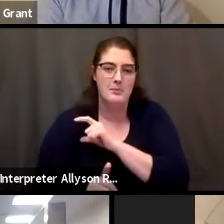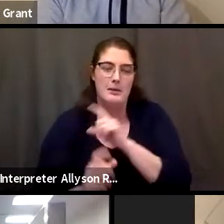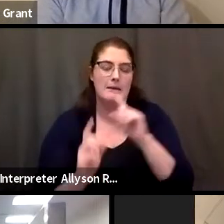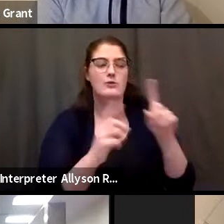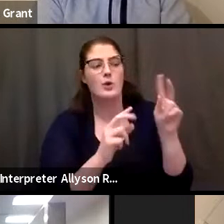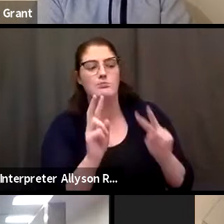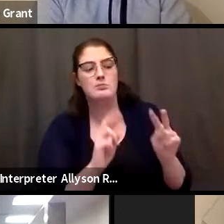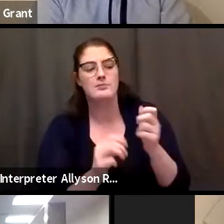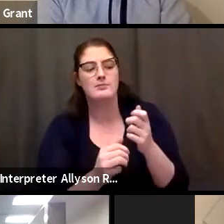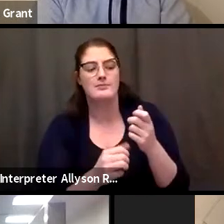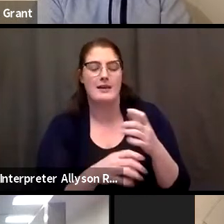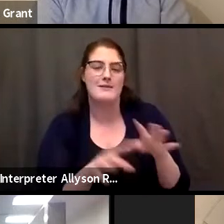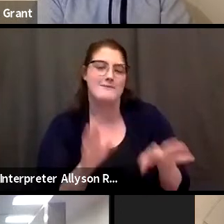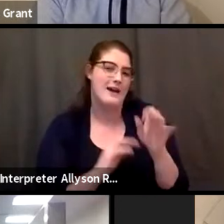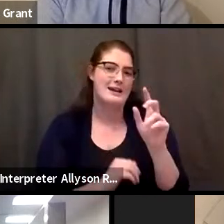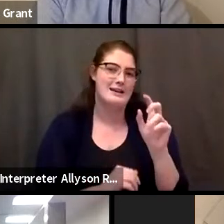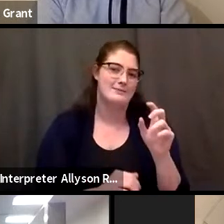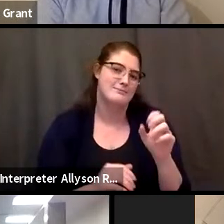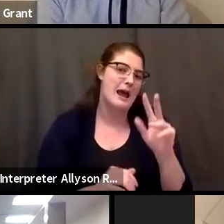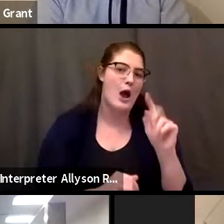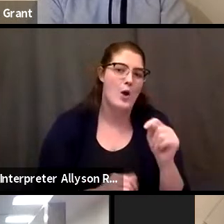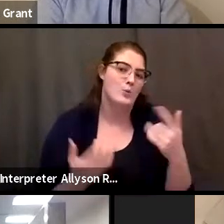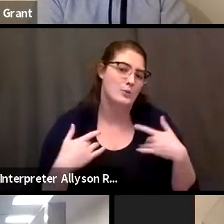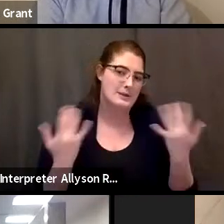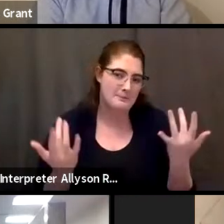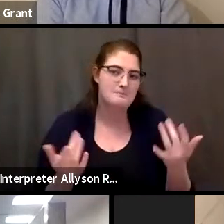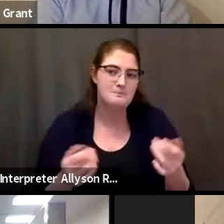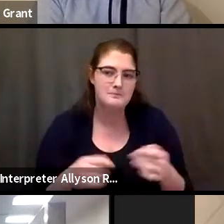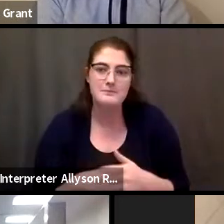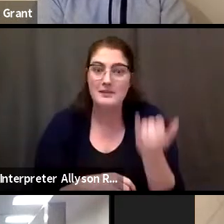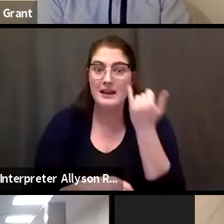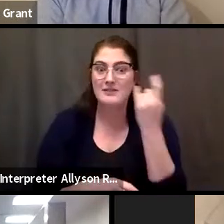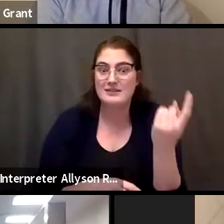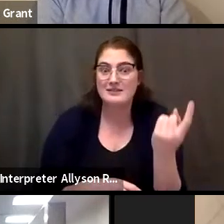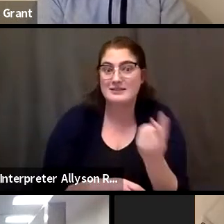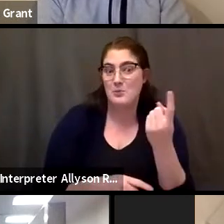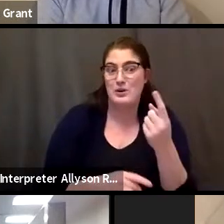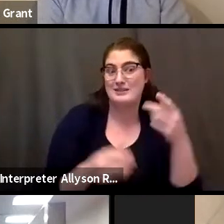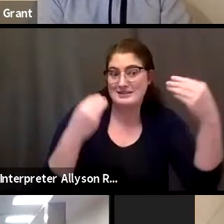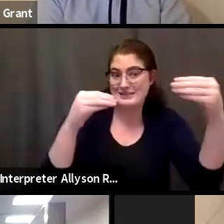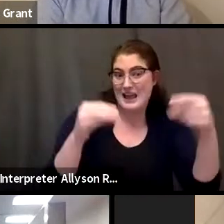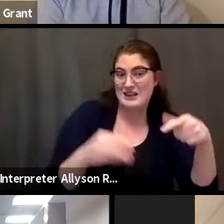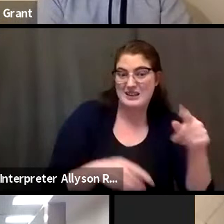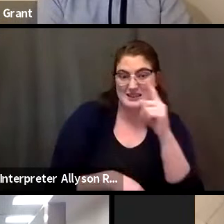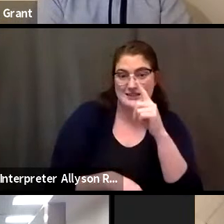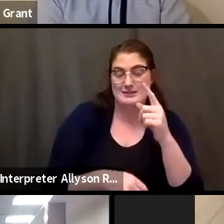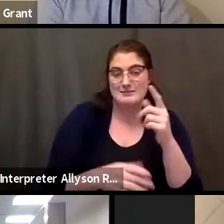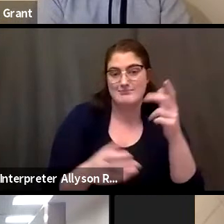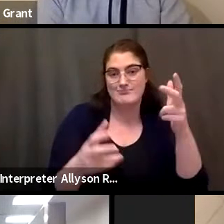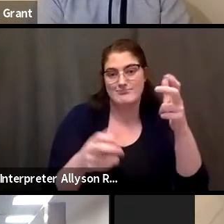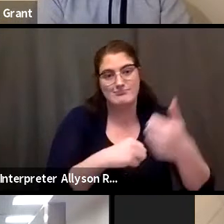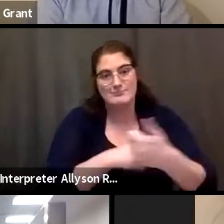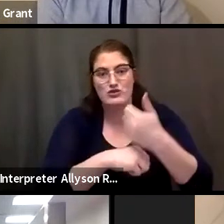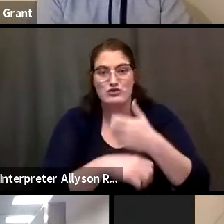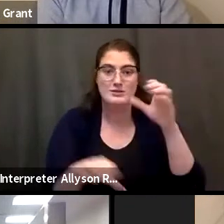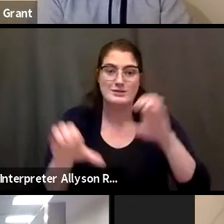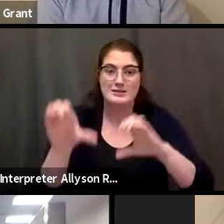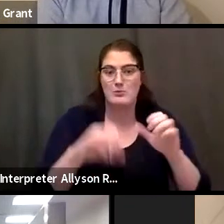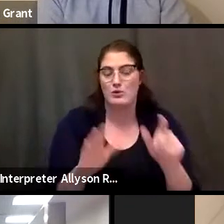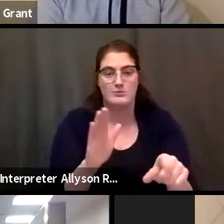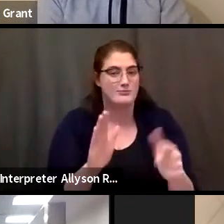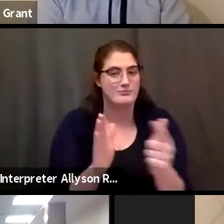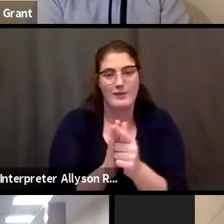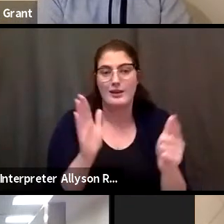what's going on, and investigate it and handle it if it turns out to be someone who's selling these dangerous chemicals illegally.